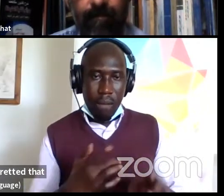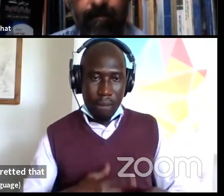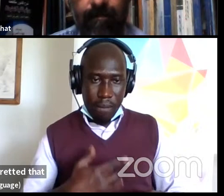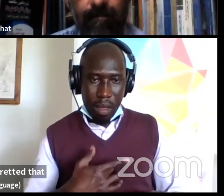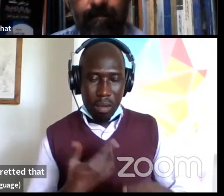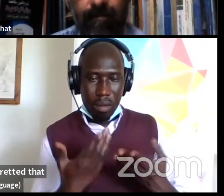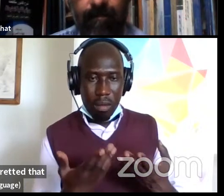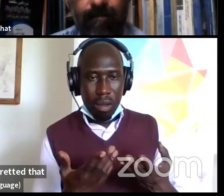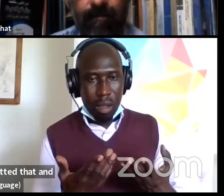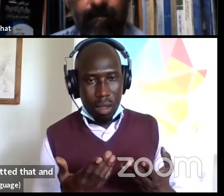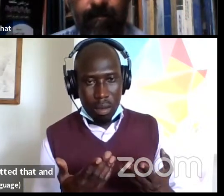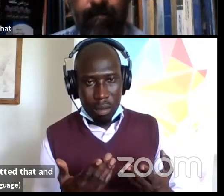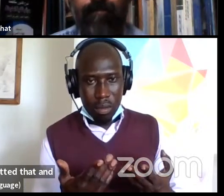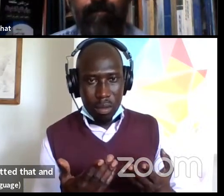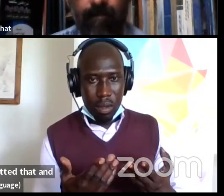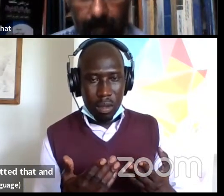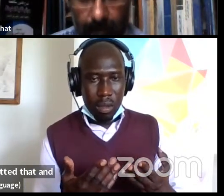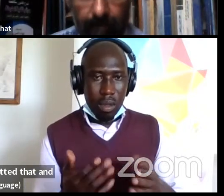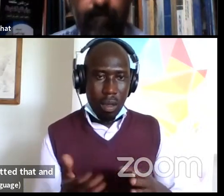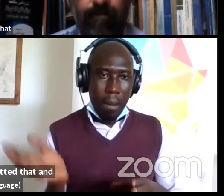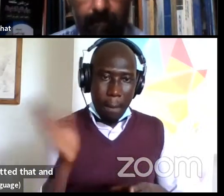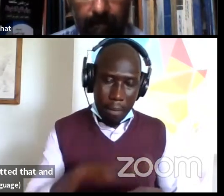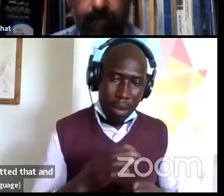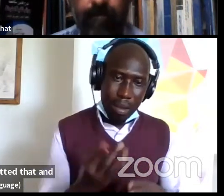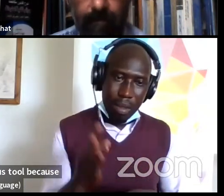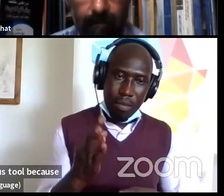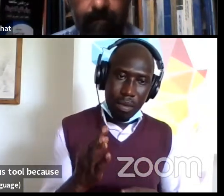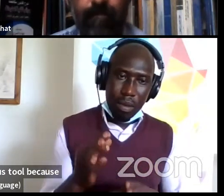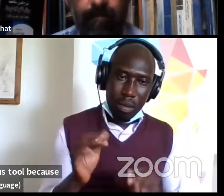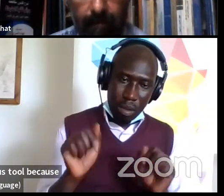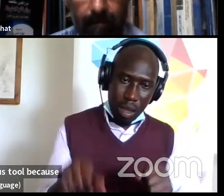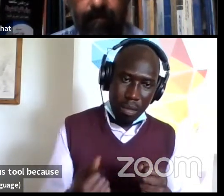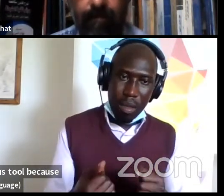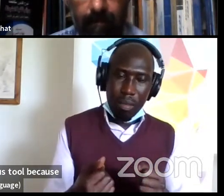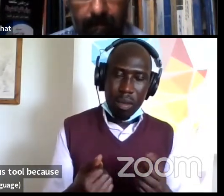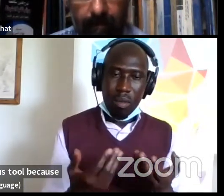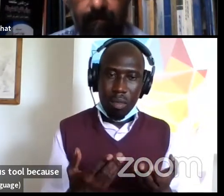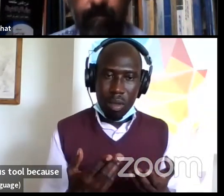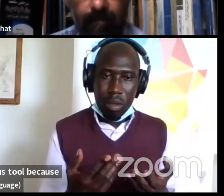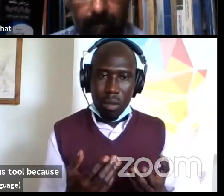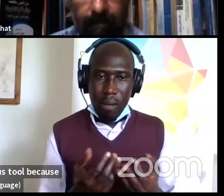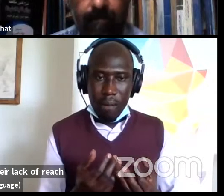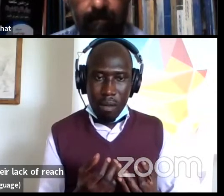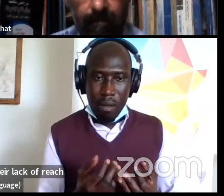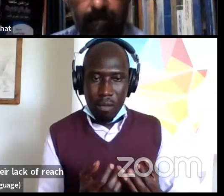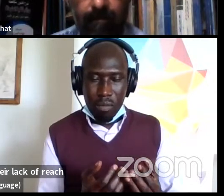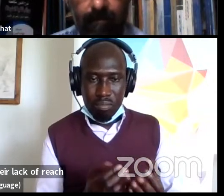a tool, a dangerous tool, because of also like their lack of oversight and their lack of reach.